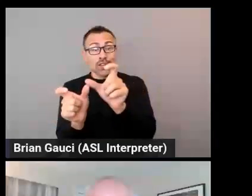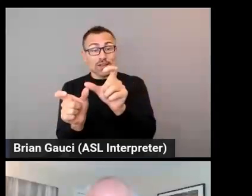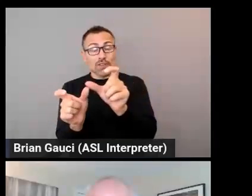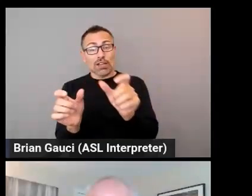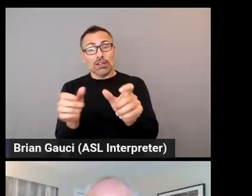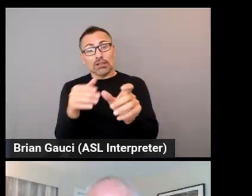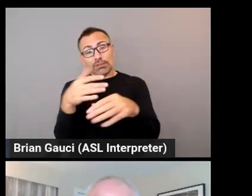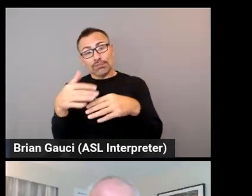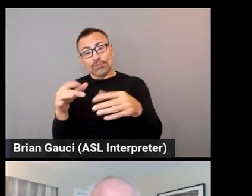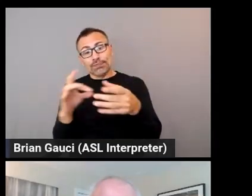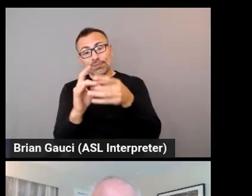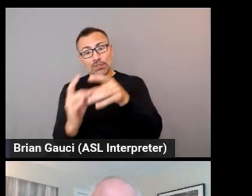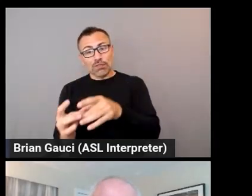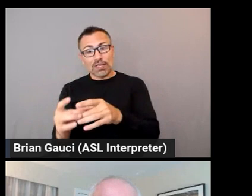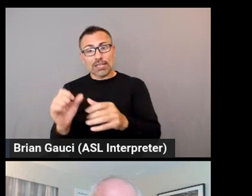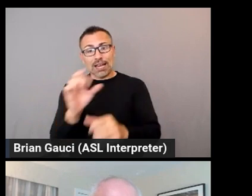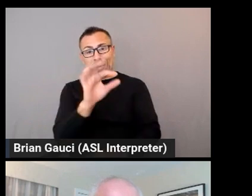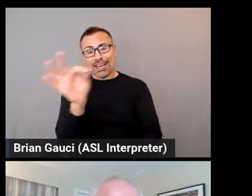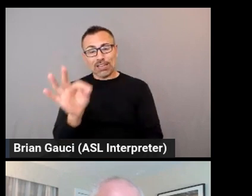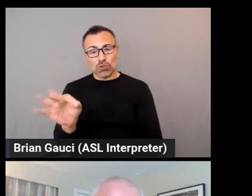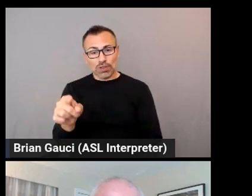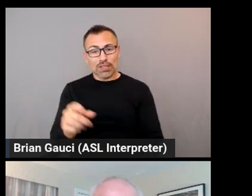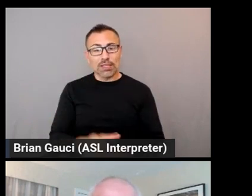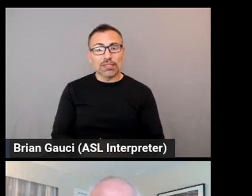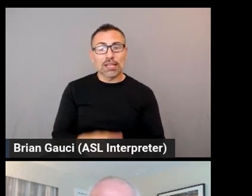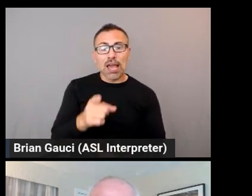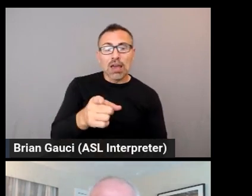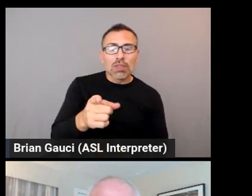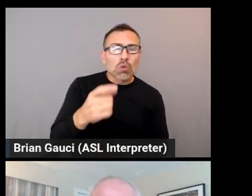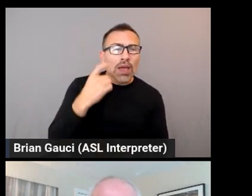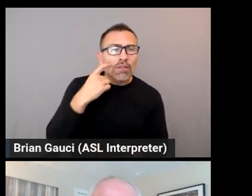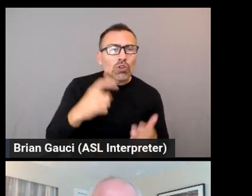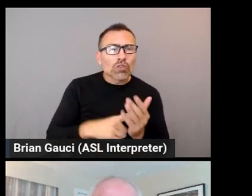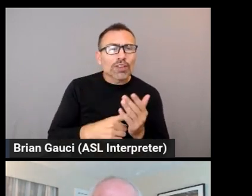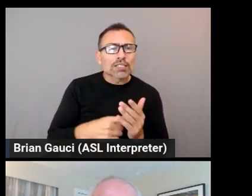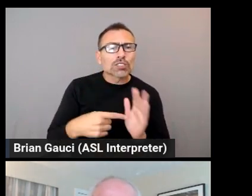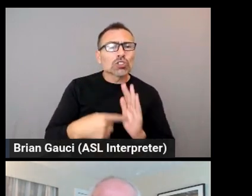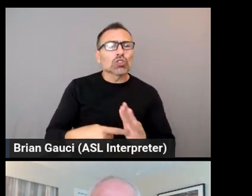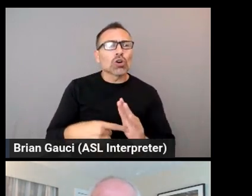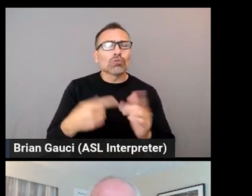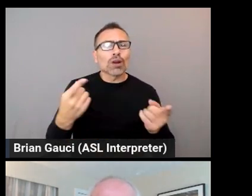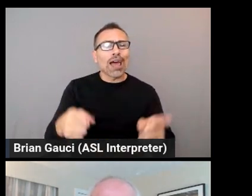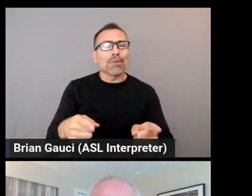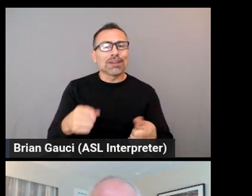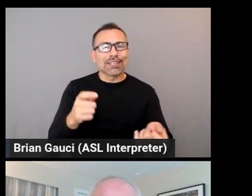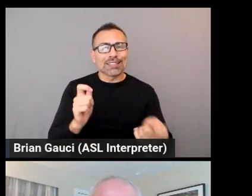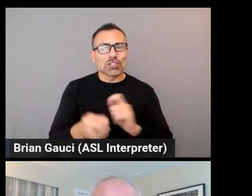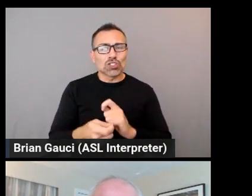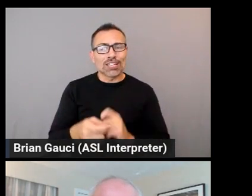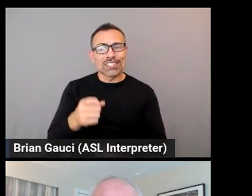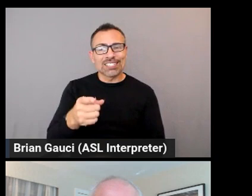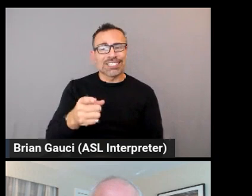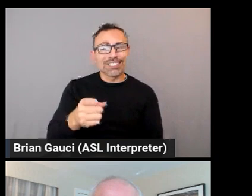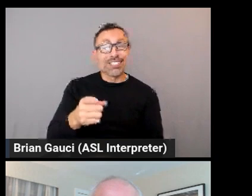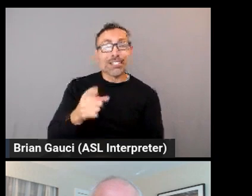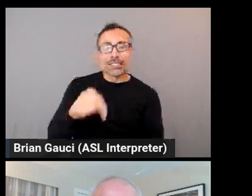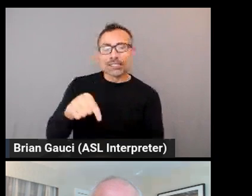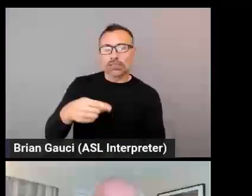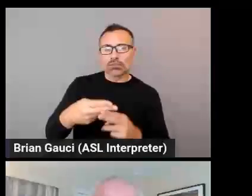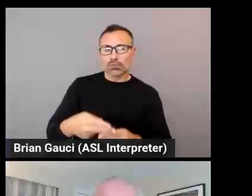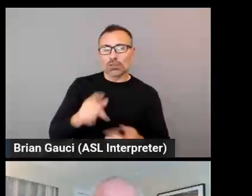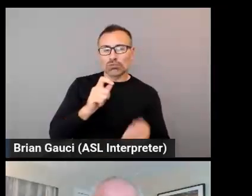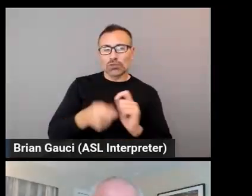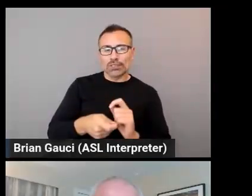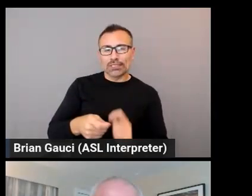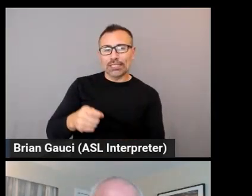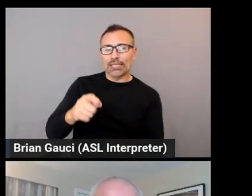notification at the bottom that's going to highlight for me the change that happened behind the scenes in this template view. We call this change inspector. And in this case, on